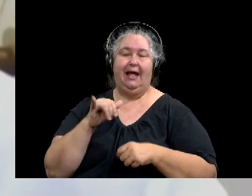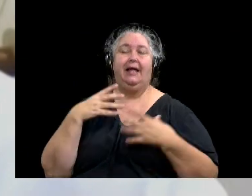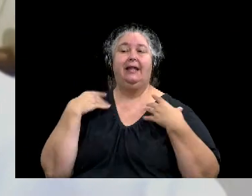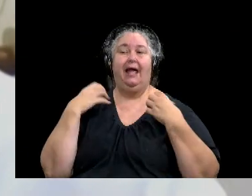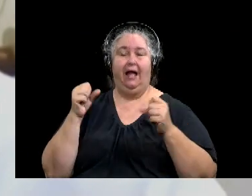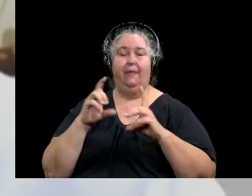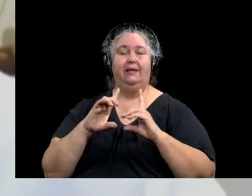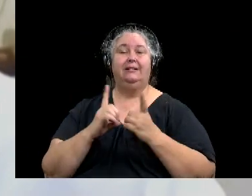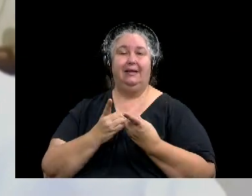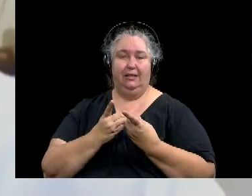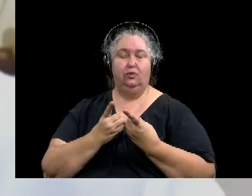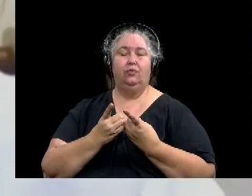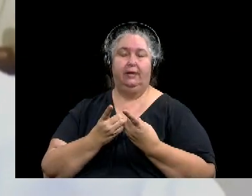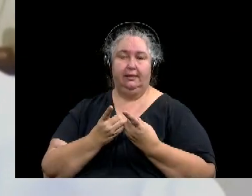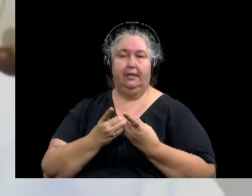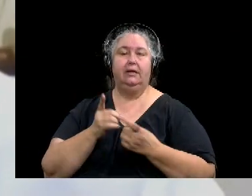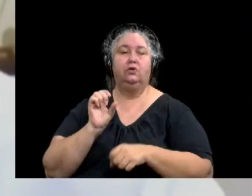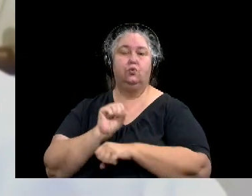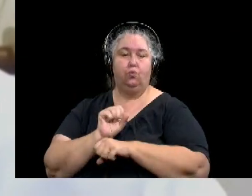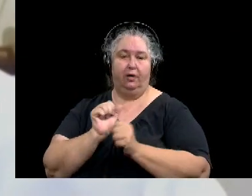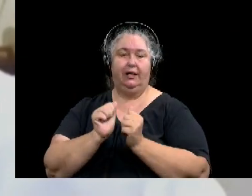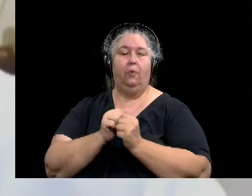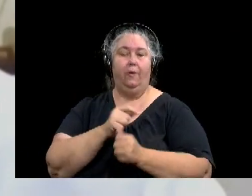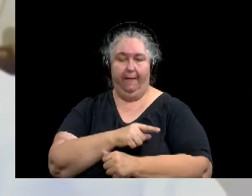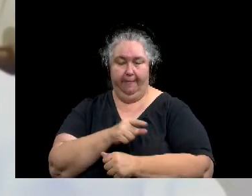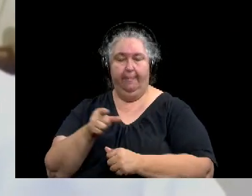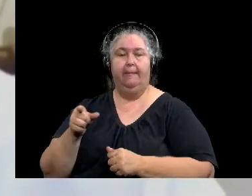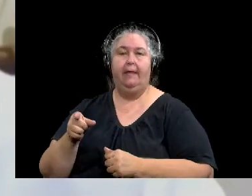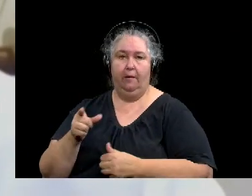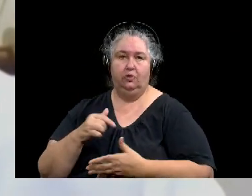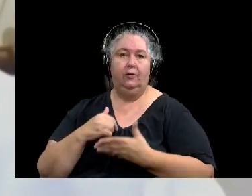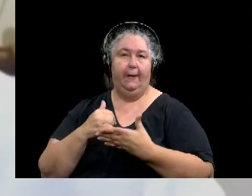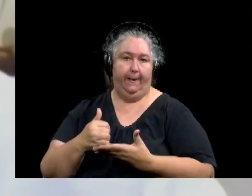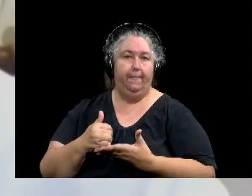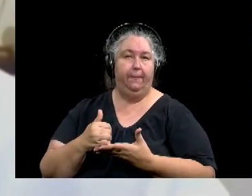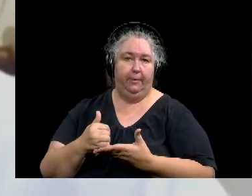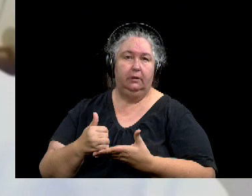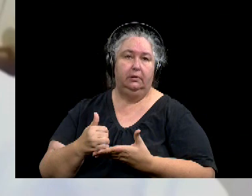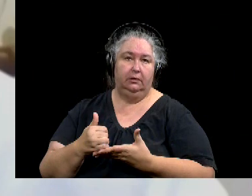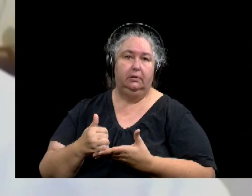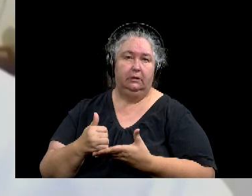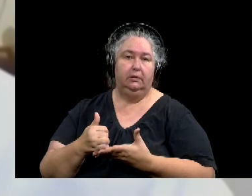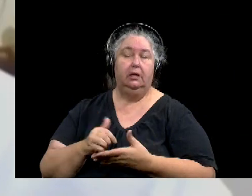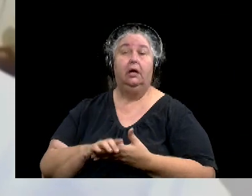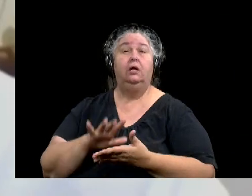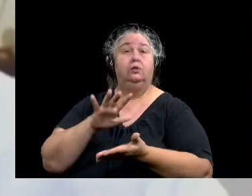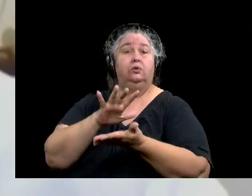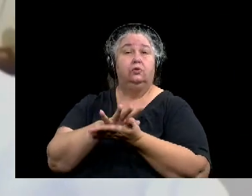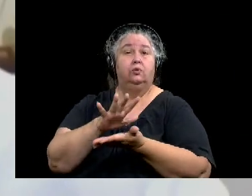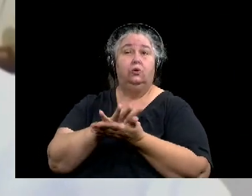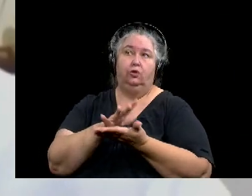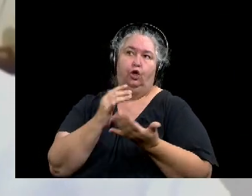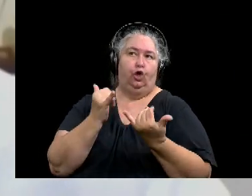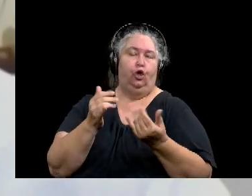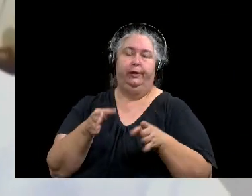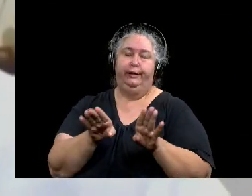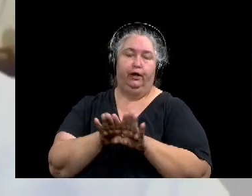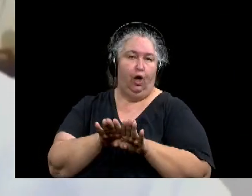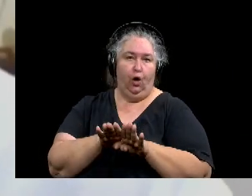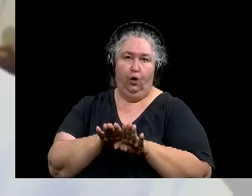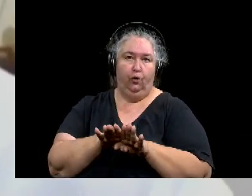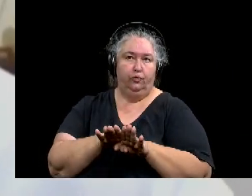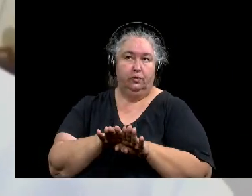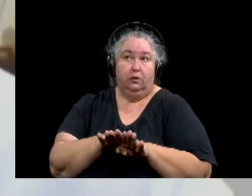is working alongside and helping those churches. And schools are currently closed, so we don't have